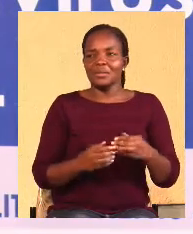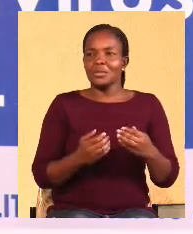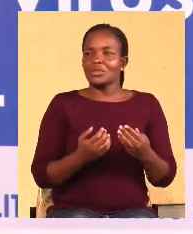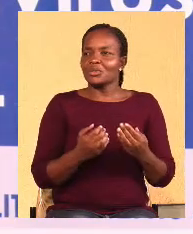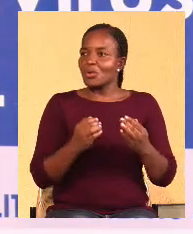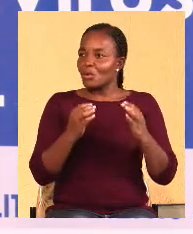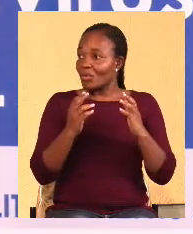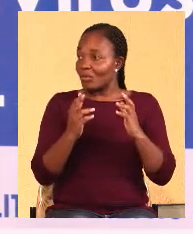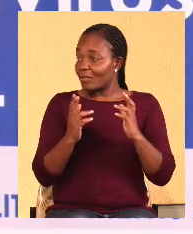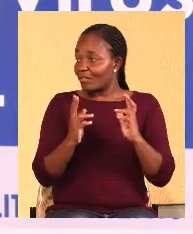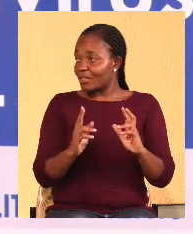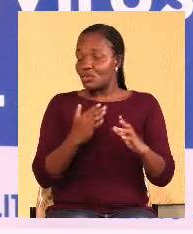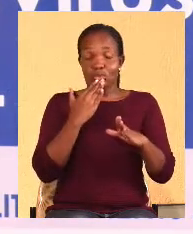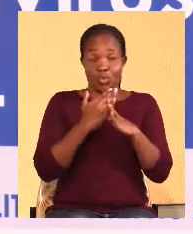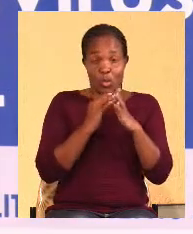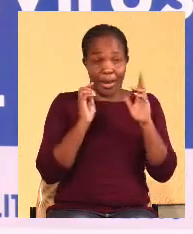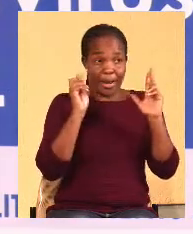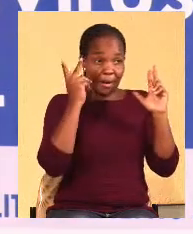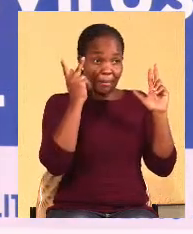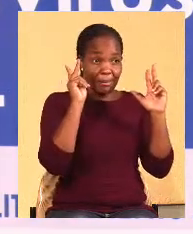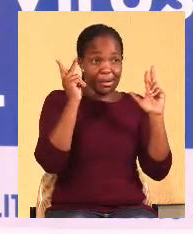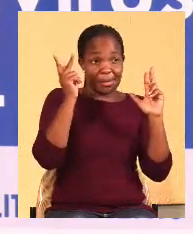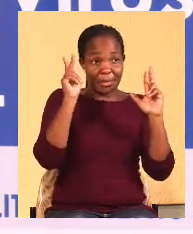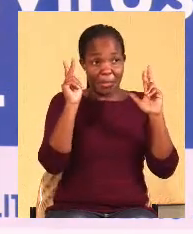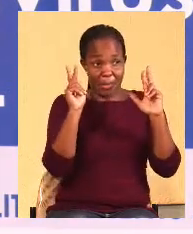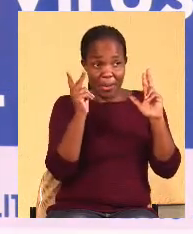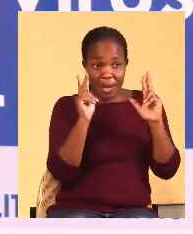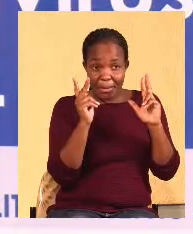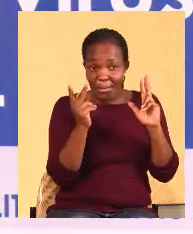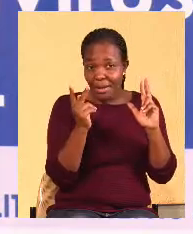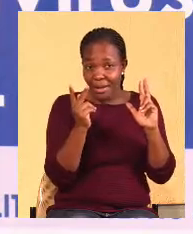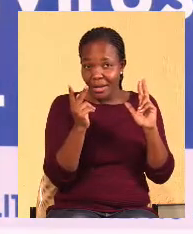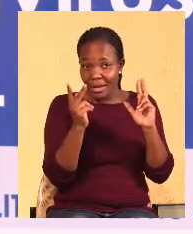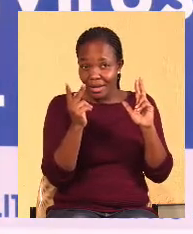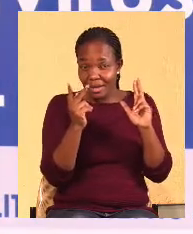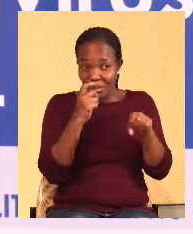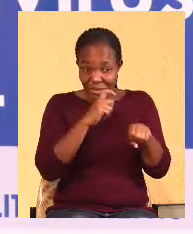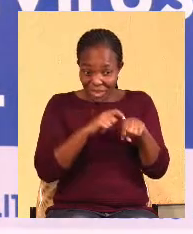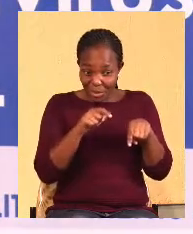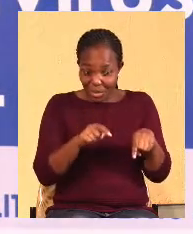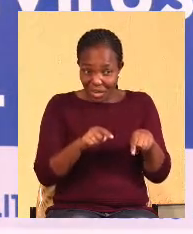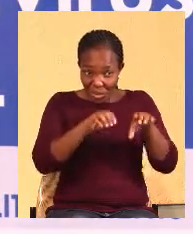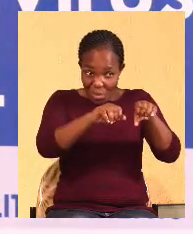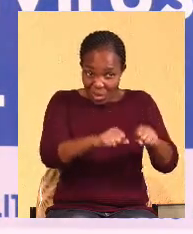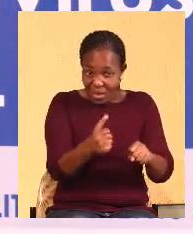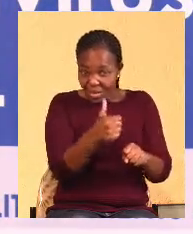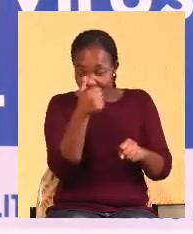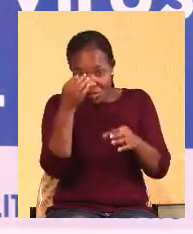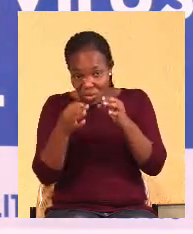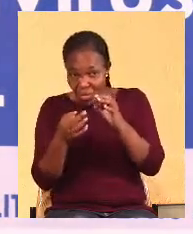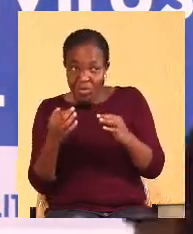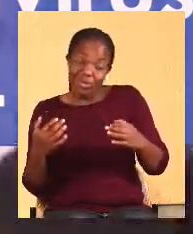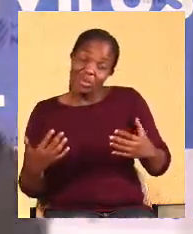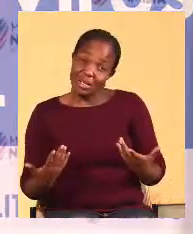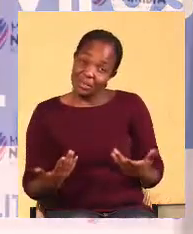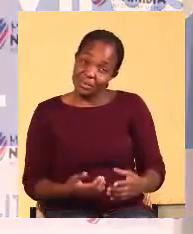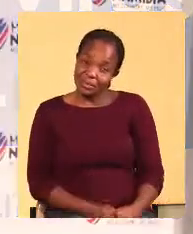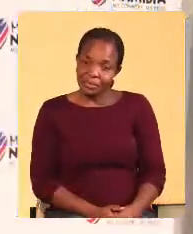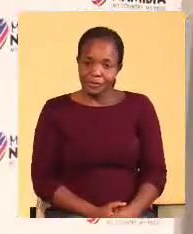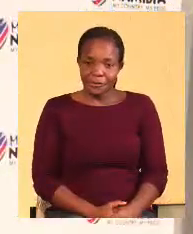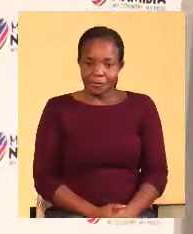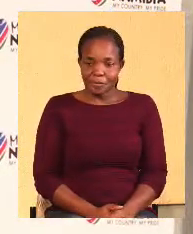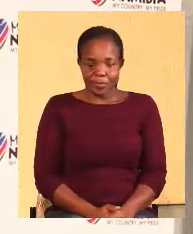that's actually a question about what is our approach. Is it really punitive, or is it a human rights approach as we move forward? Thank you. Thank you. Thank you